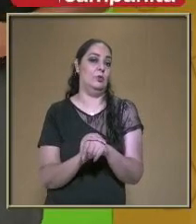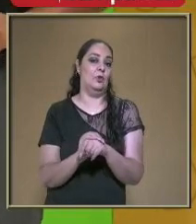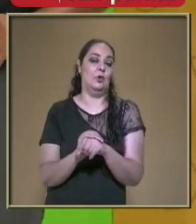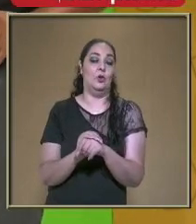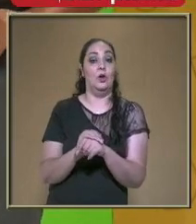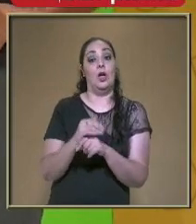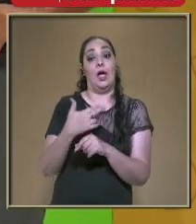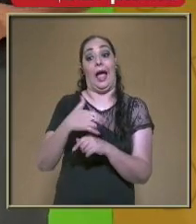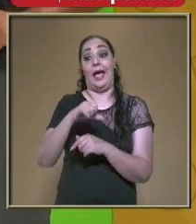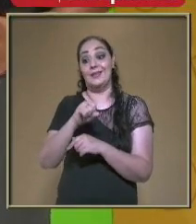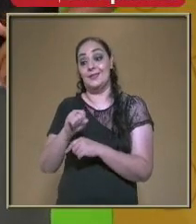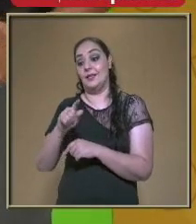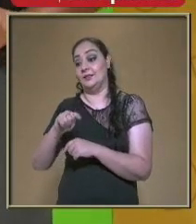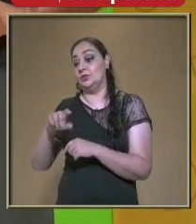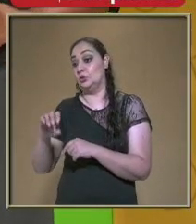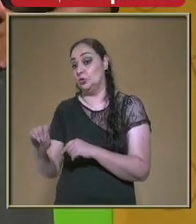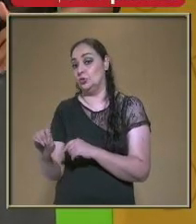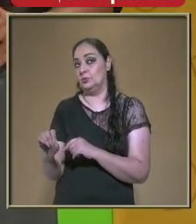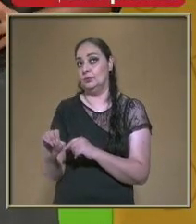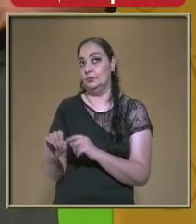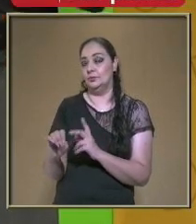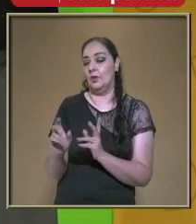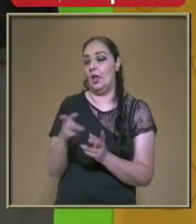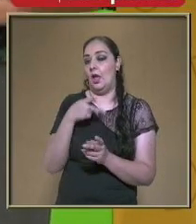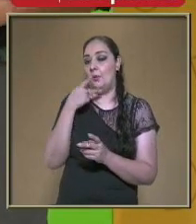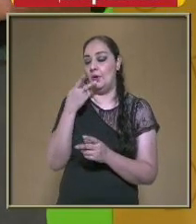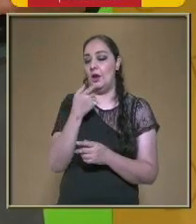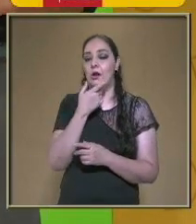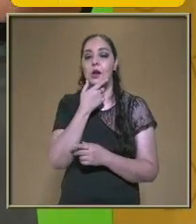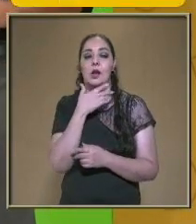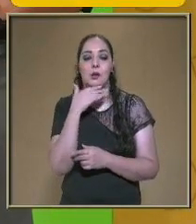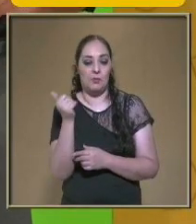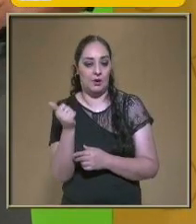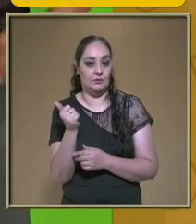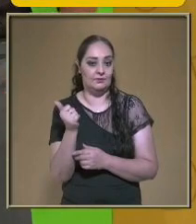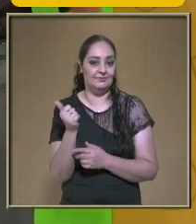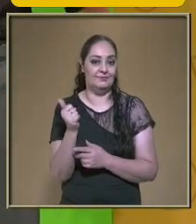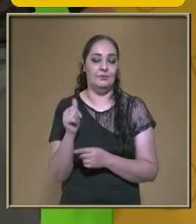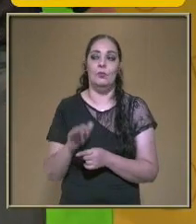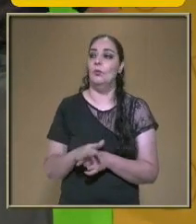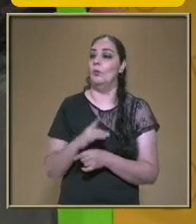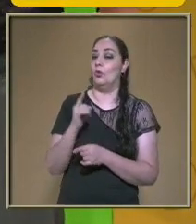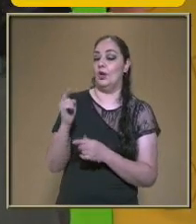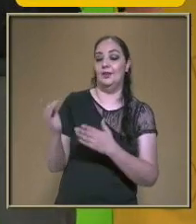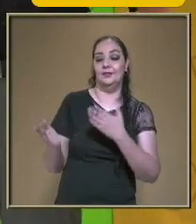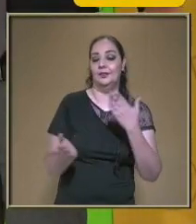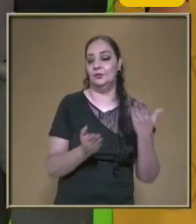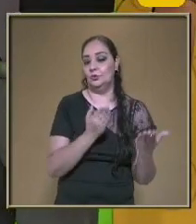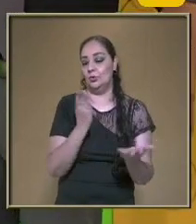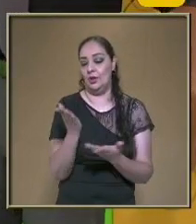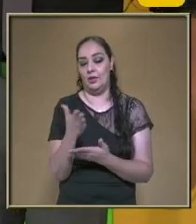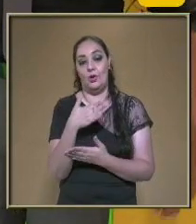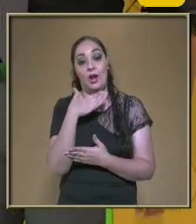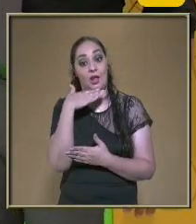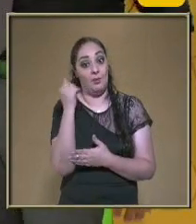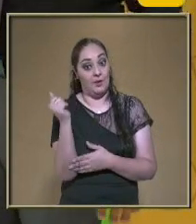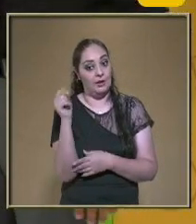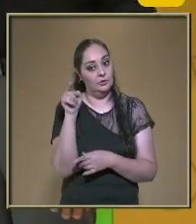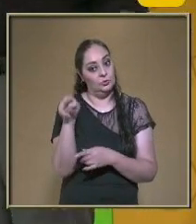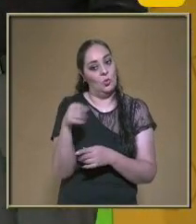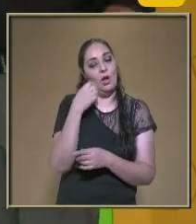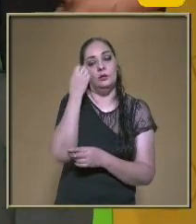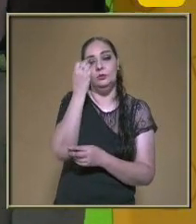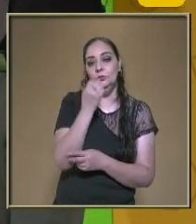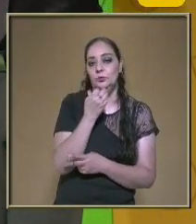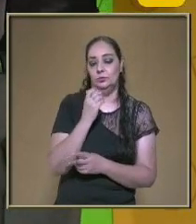to speak German because she is studying German in a school,